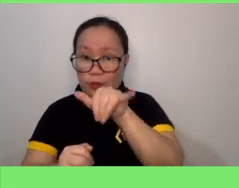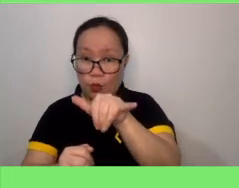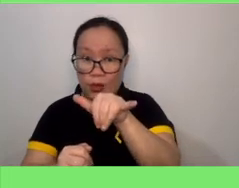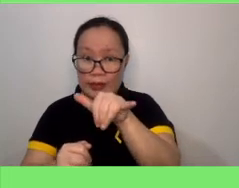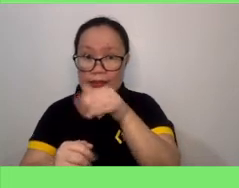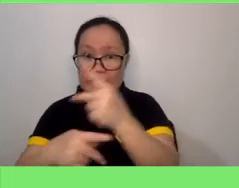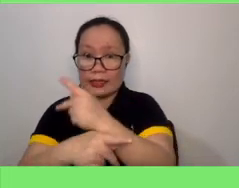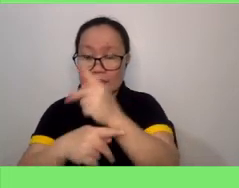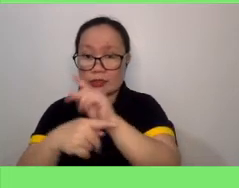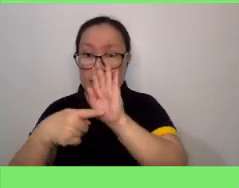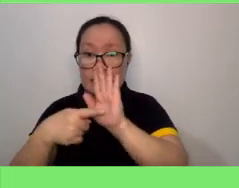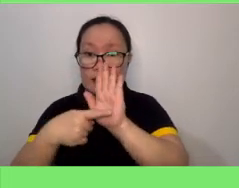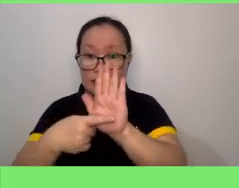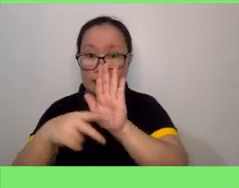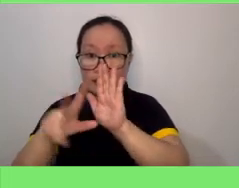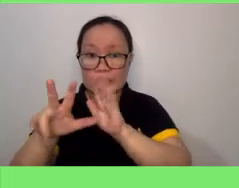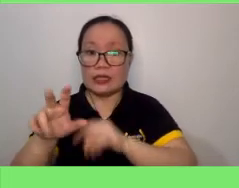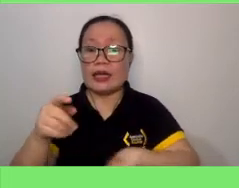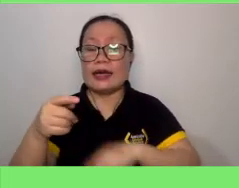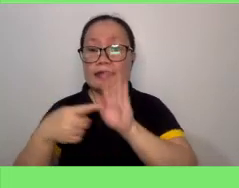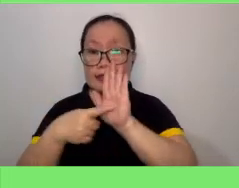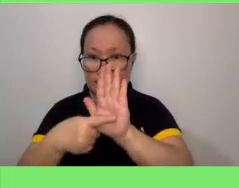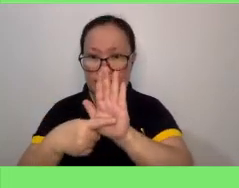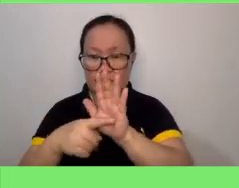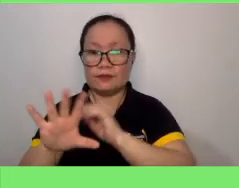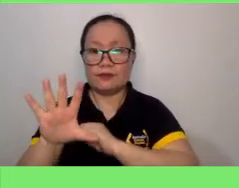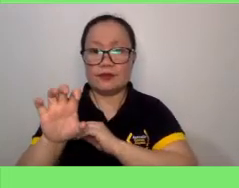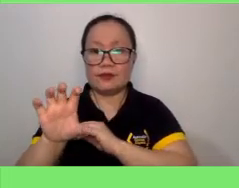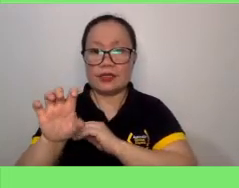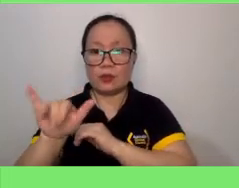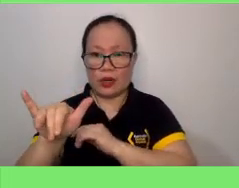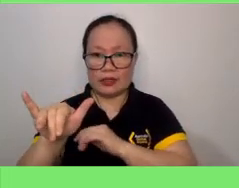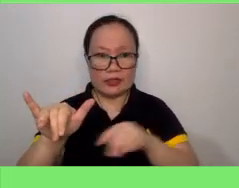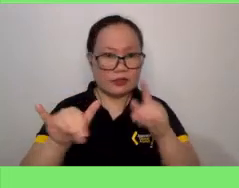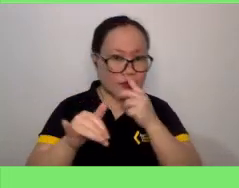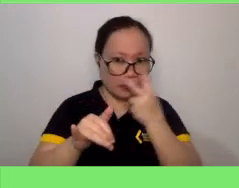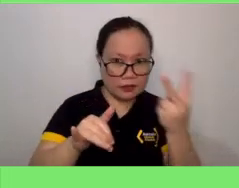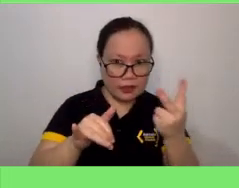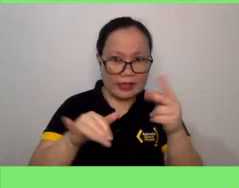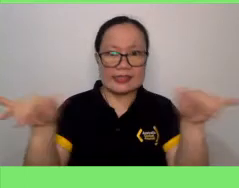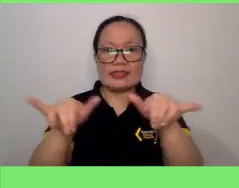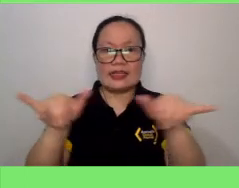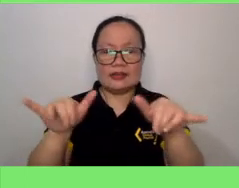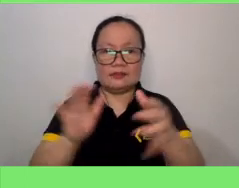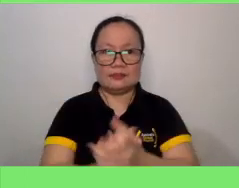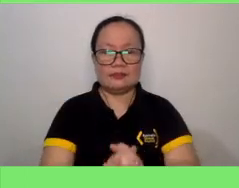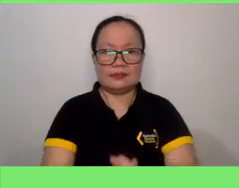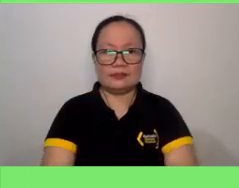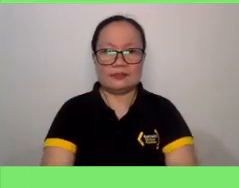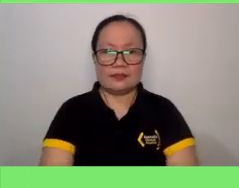ating answer. So, kung i-check natin, pareho lang naman po sila. Okay?